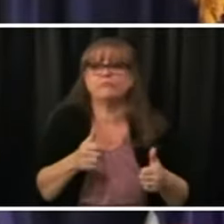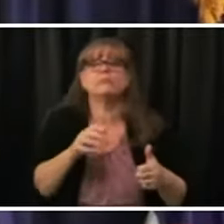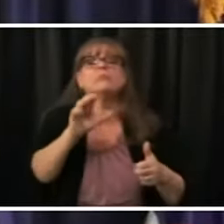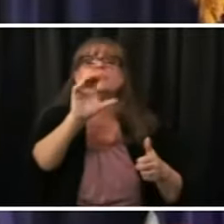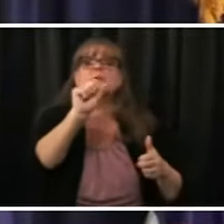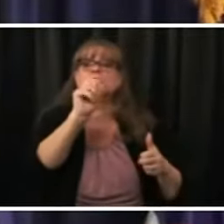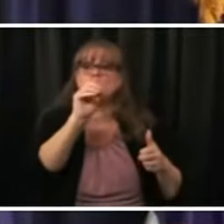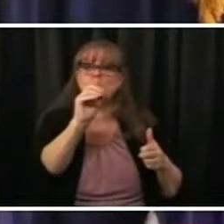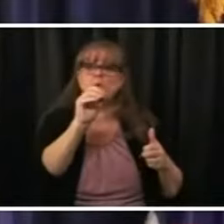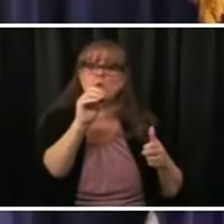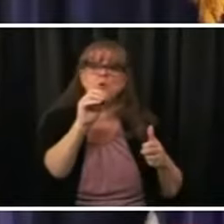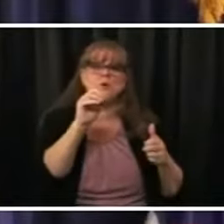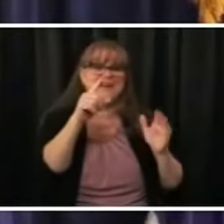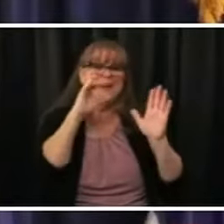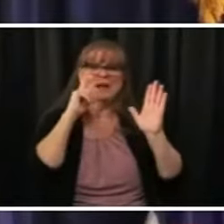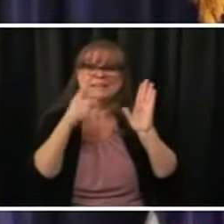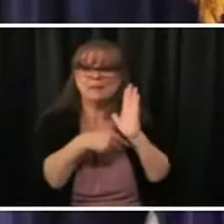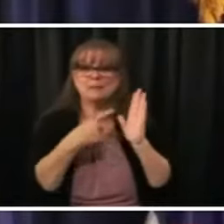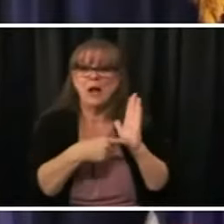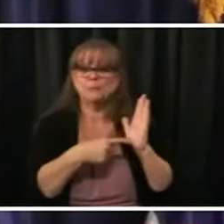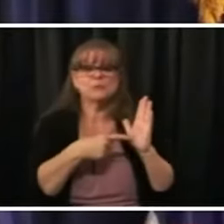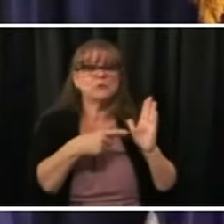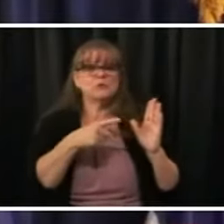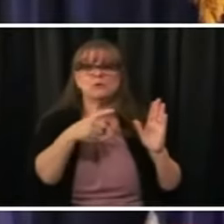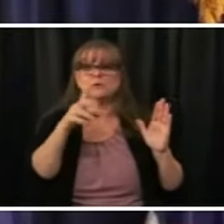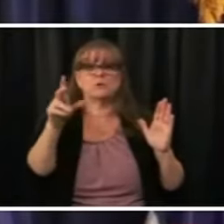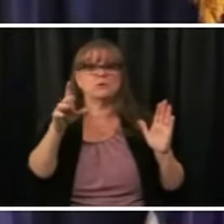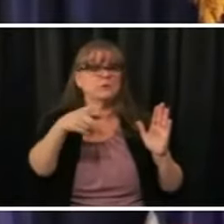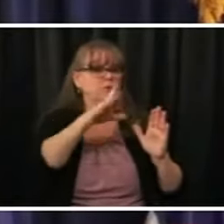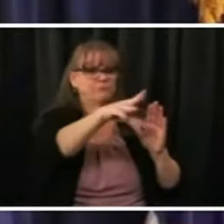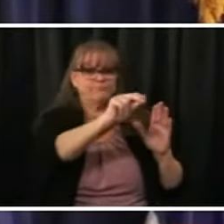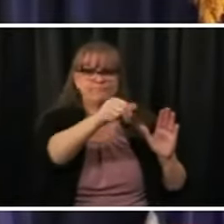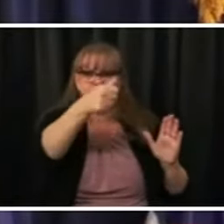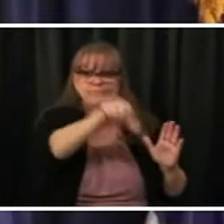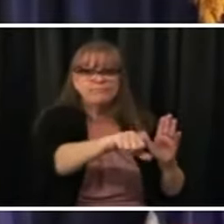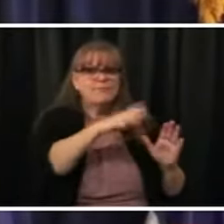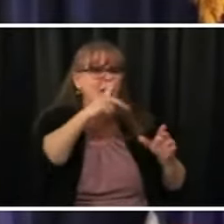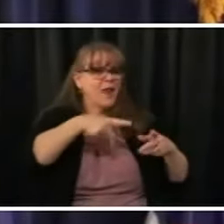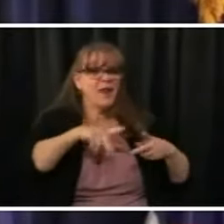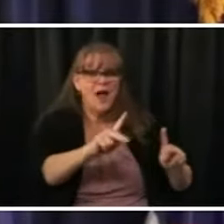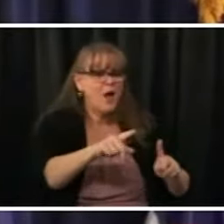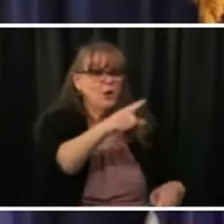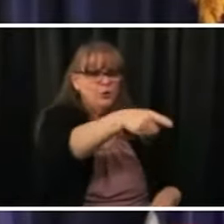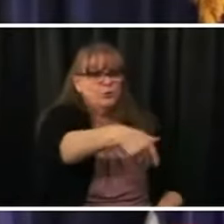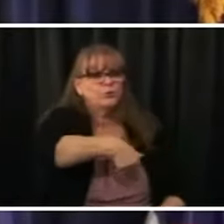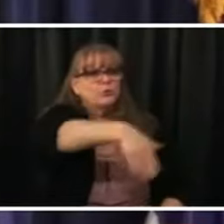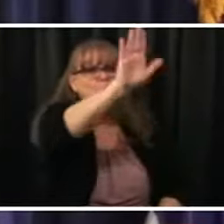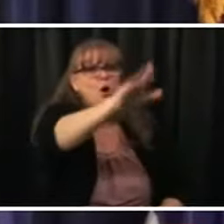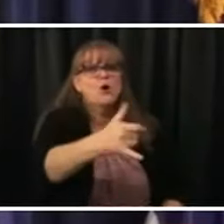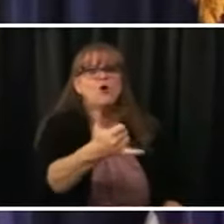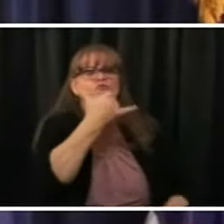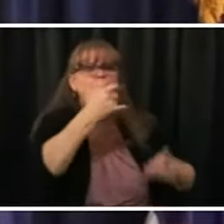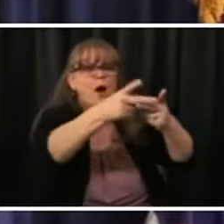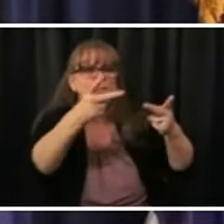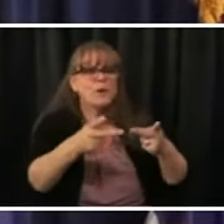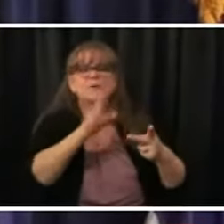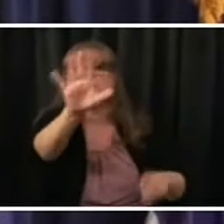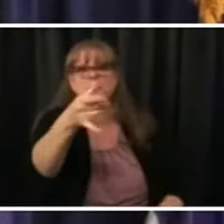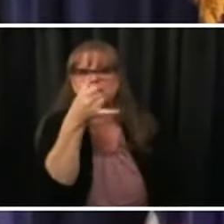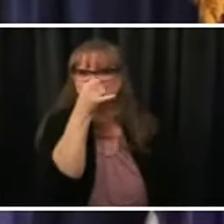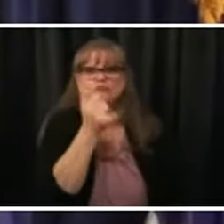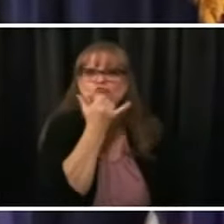somebody incorrectly turned somebody down because they were in the wrong county or incorrectly gave it to somebody who might not have